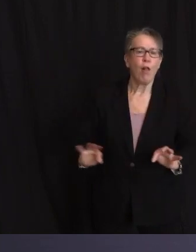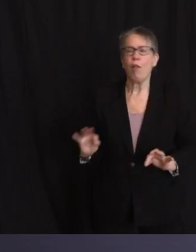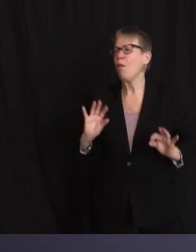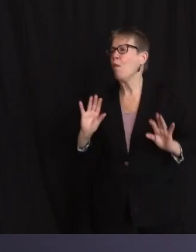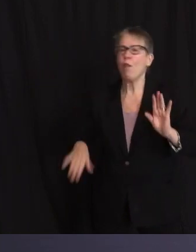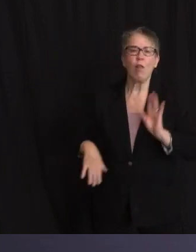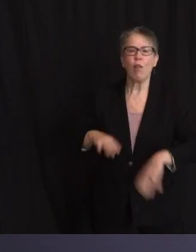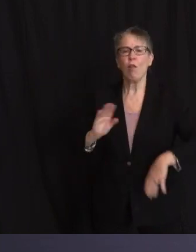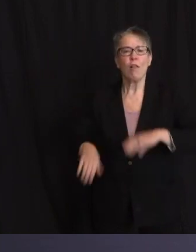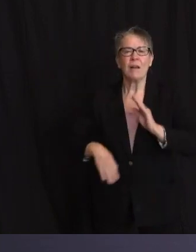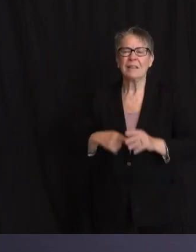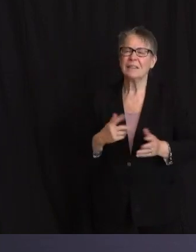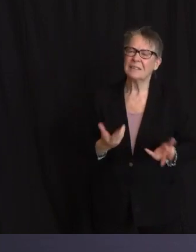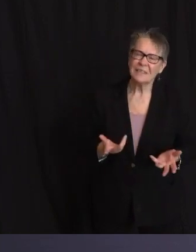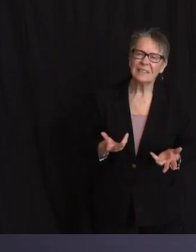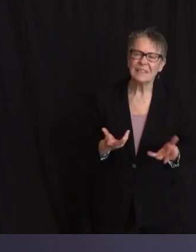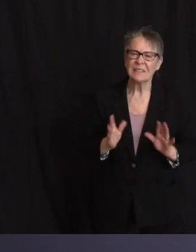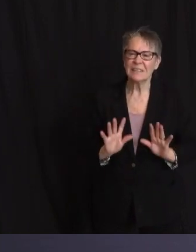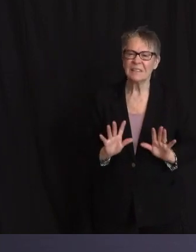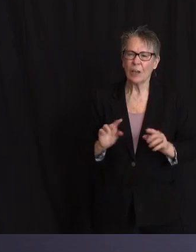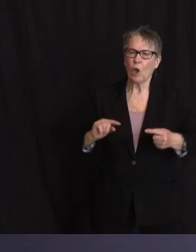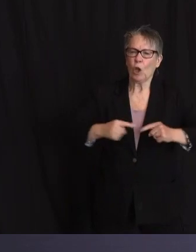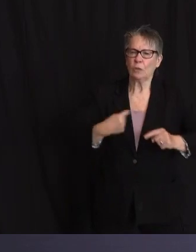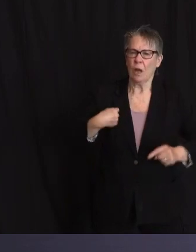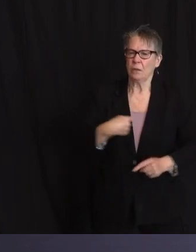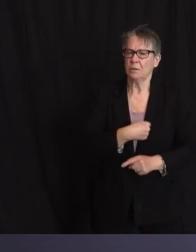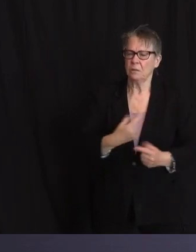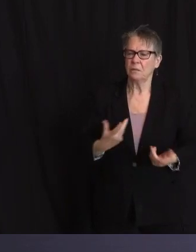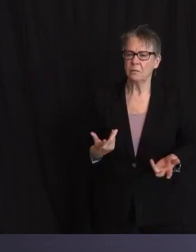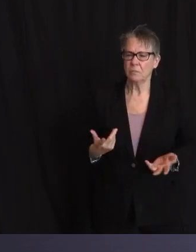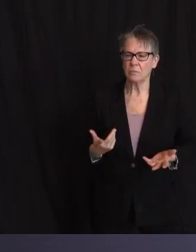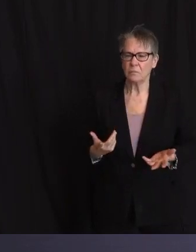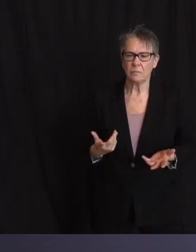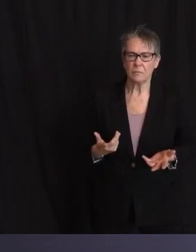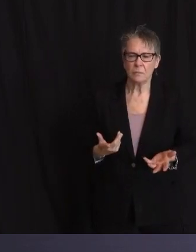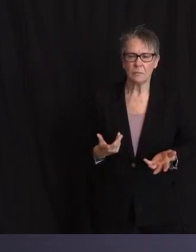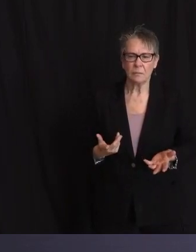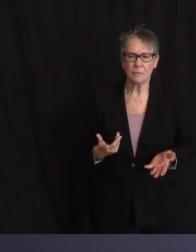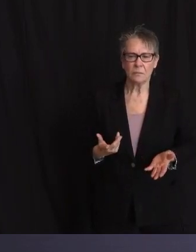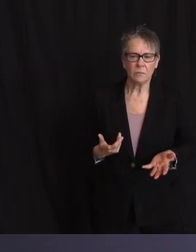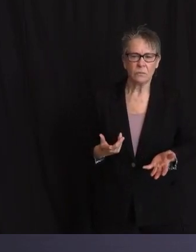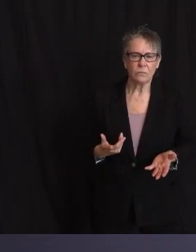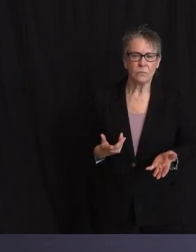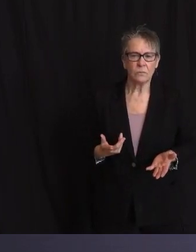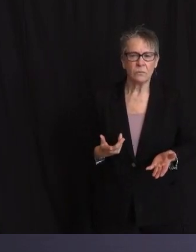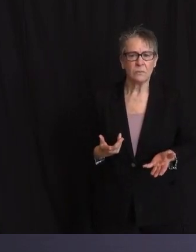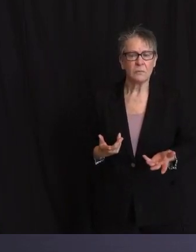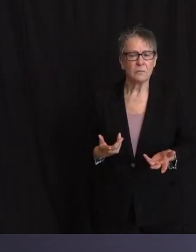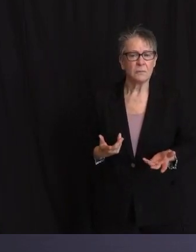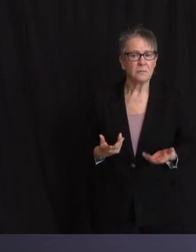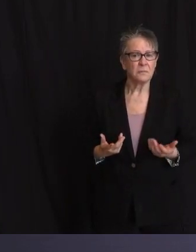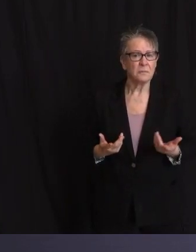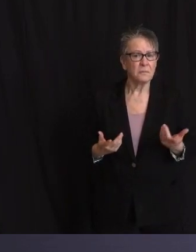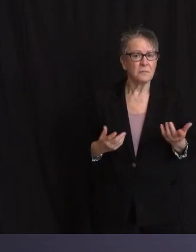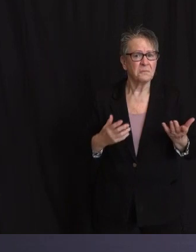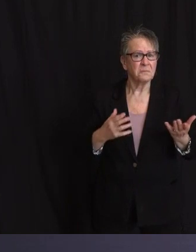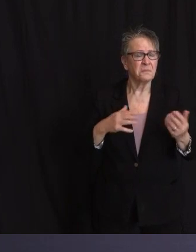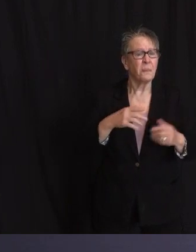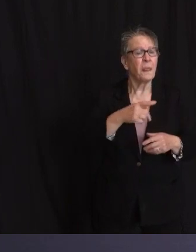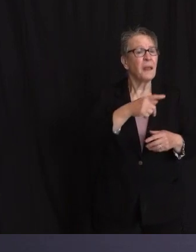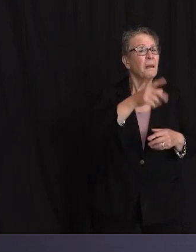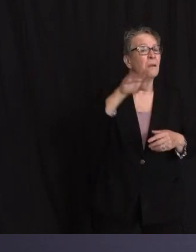been overwhelmingly, even when we've disagreed on some stuff, have been incredibly constructive in their debate.